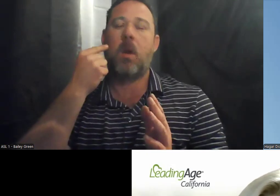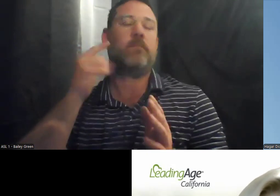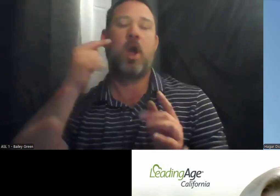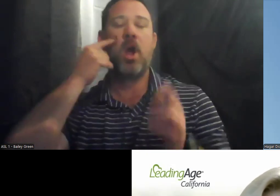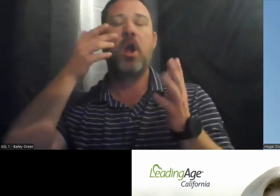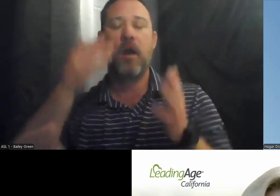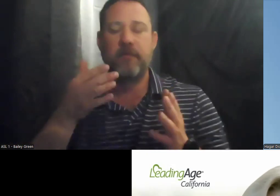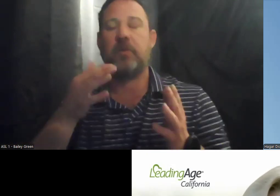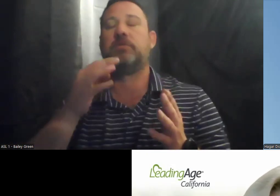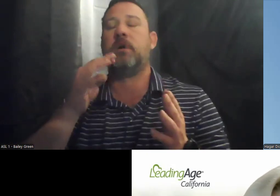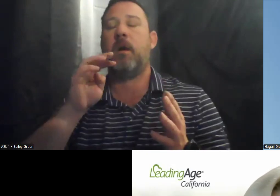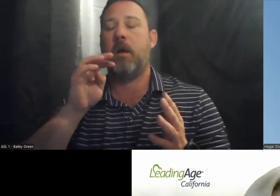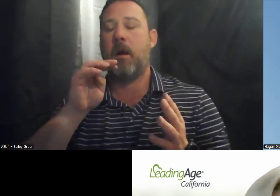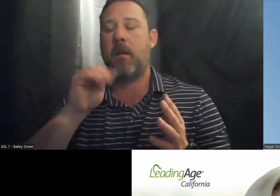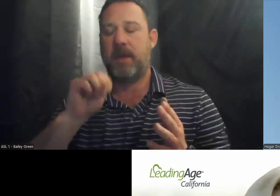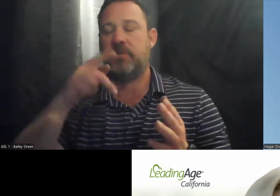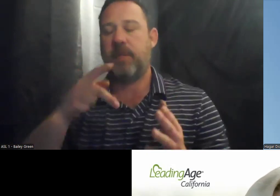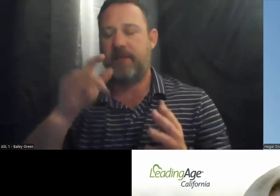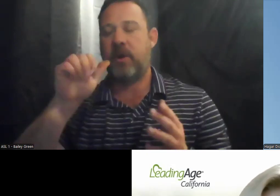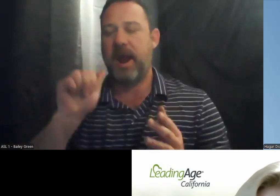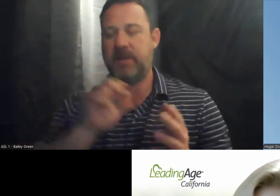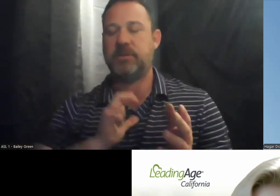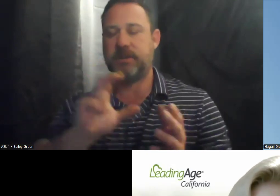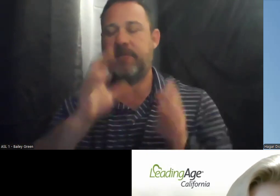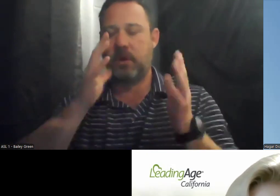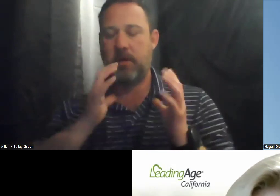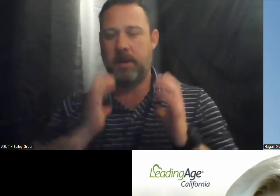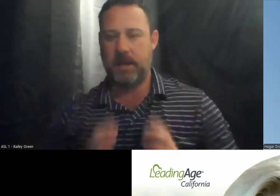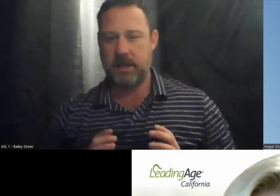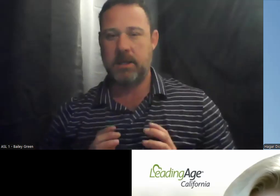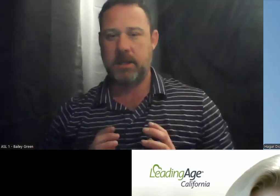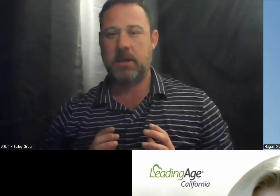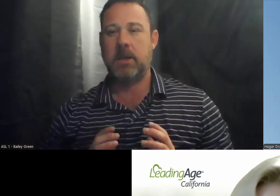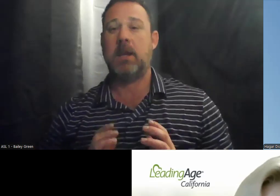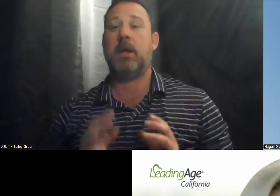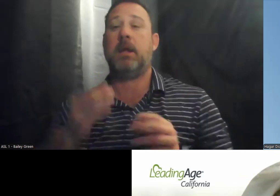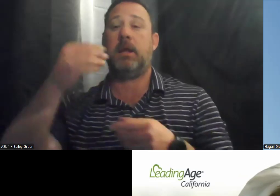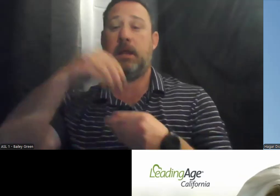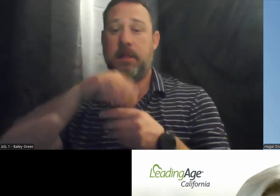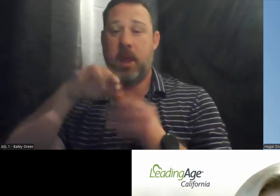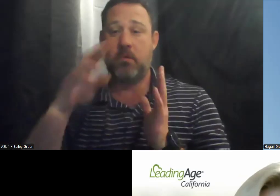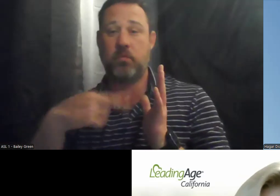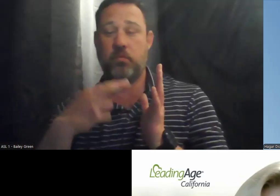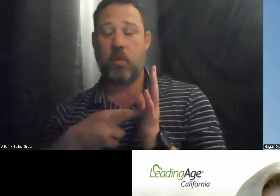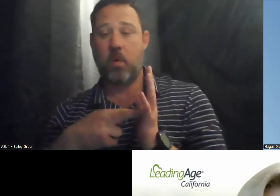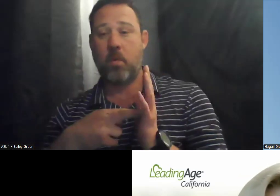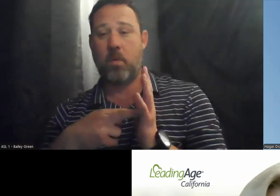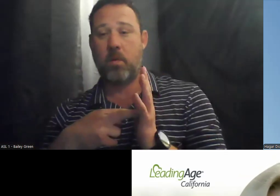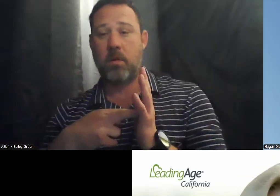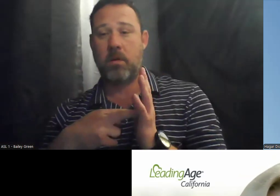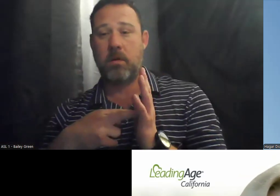governor's Master Plan for Aging Stakeholder Advisory Committee. And in that role, the last